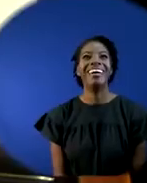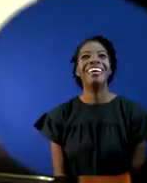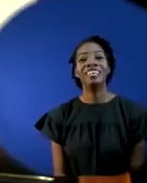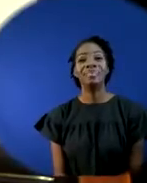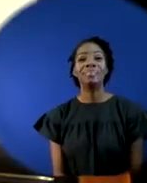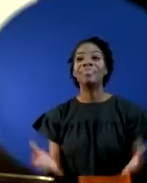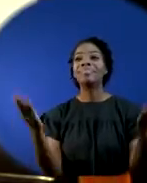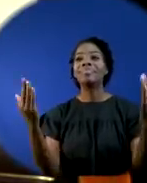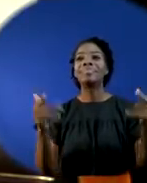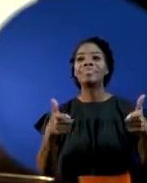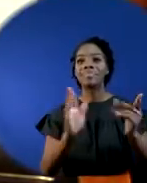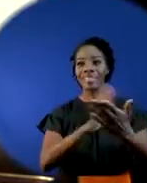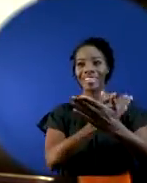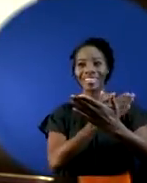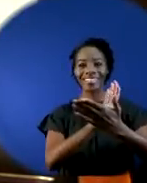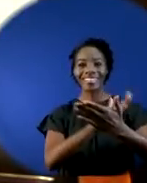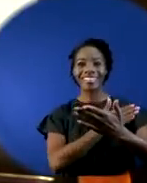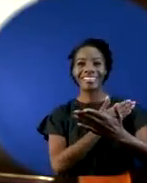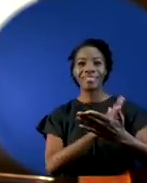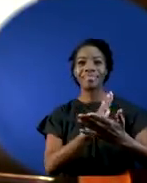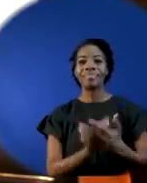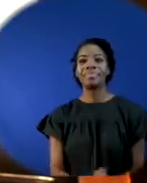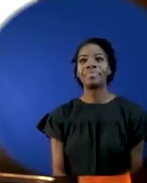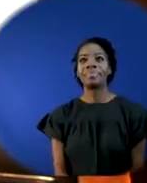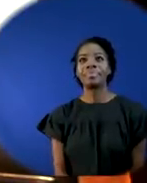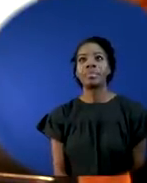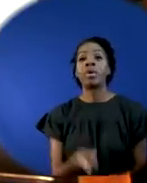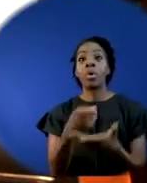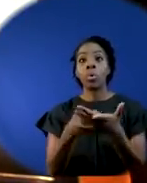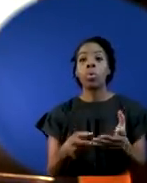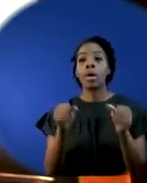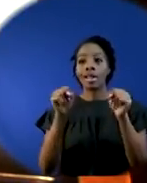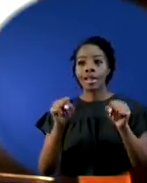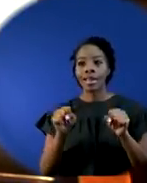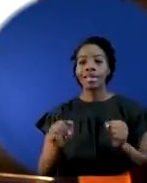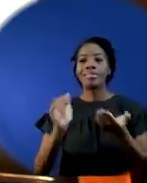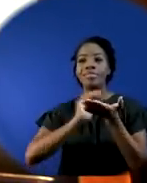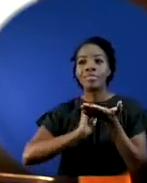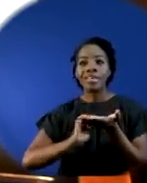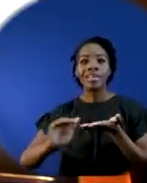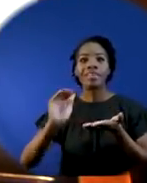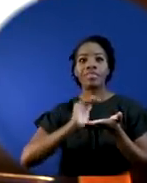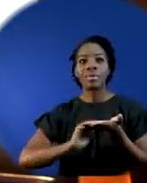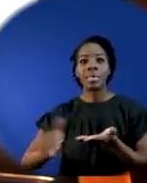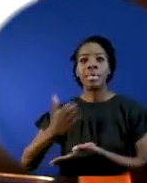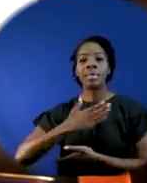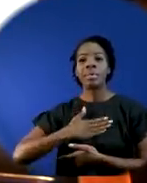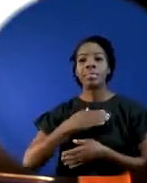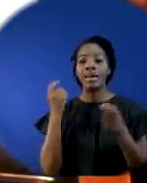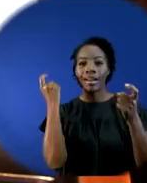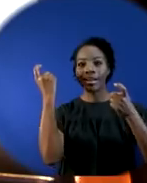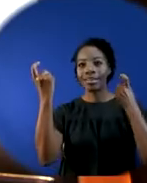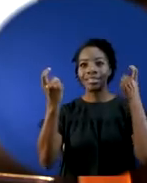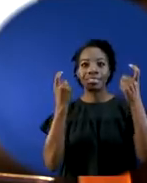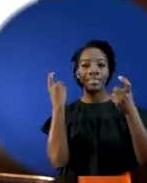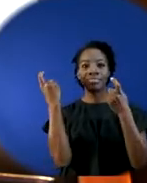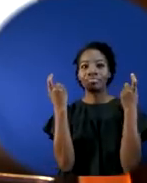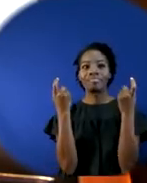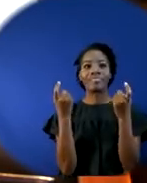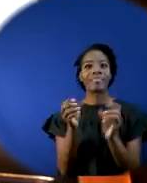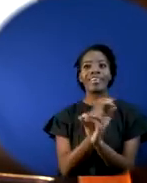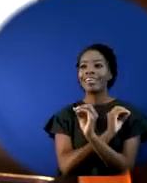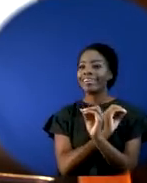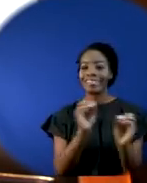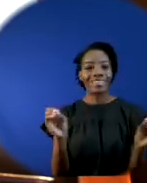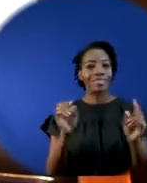Come on, let's sing it. What can wash away? What can wash away my